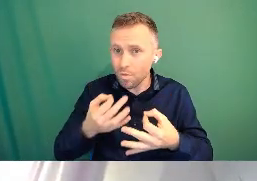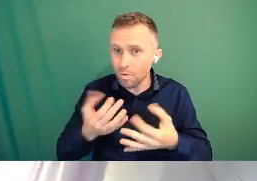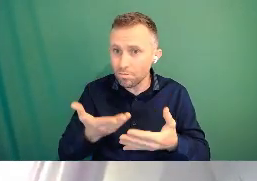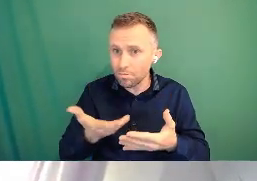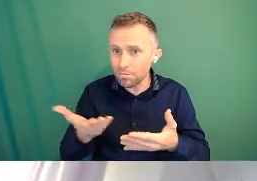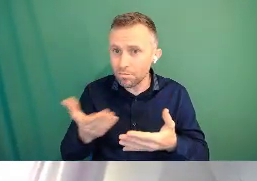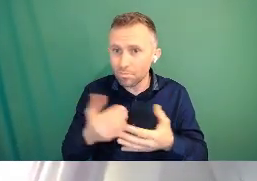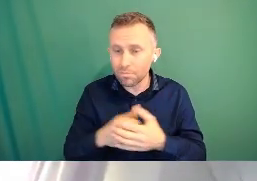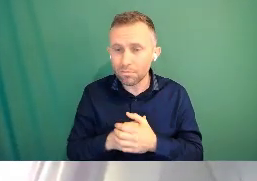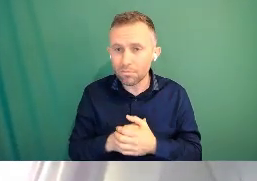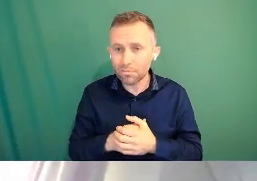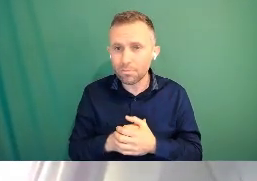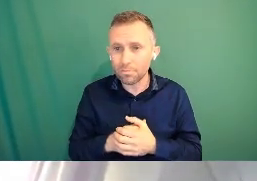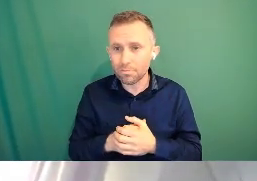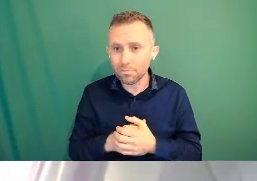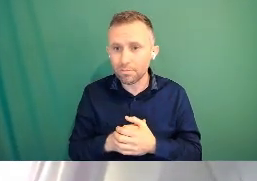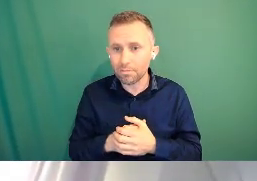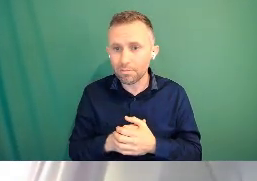Anything else you want me to expand on?